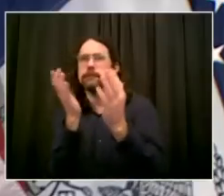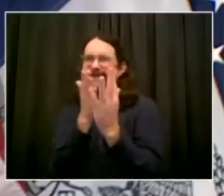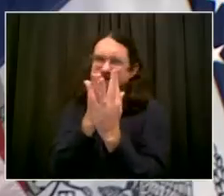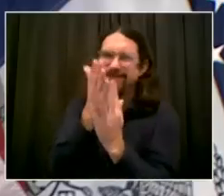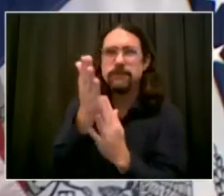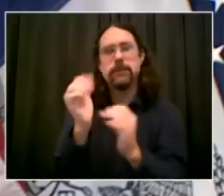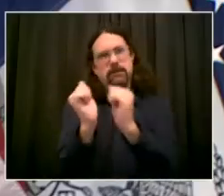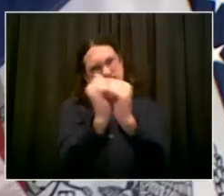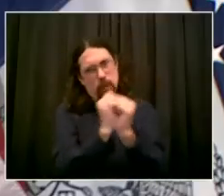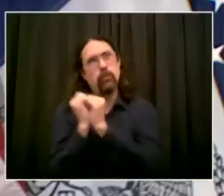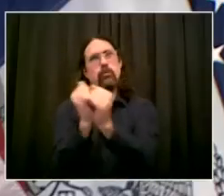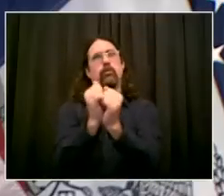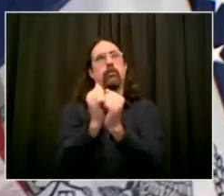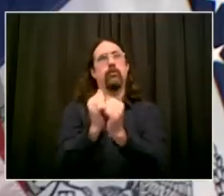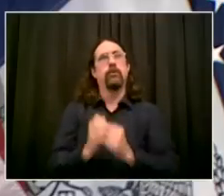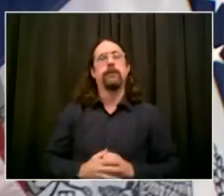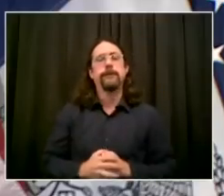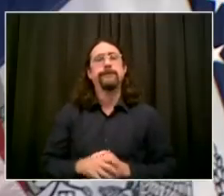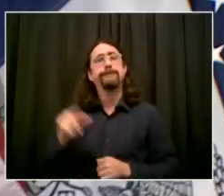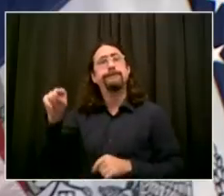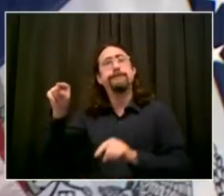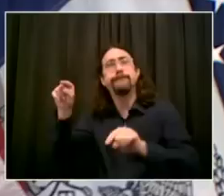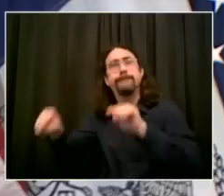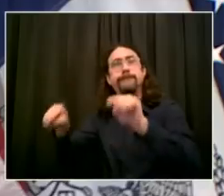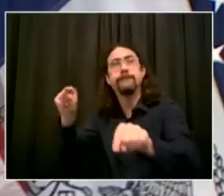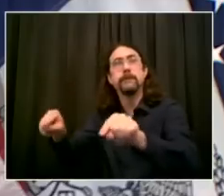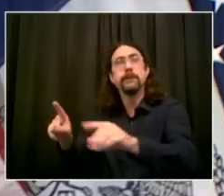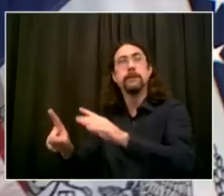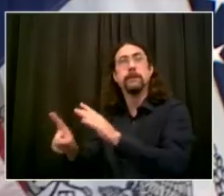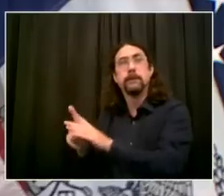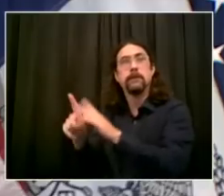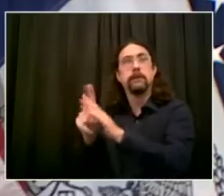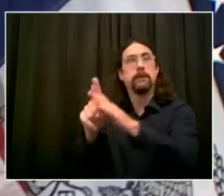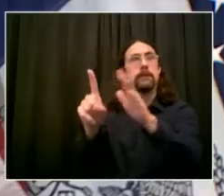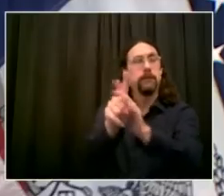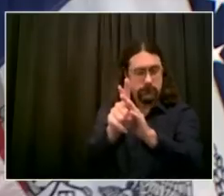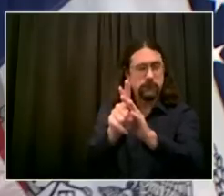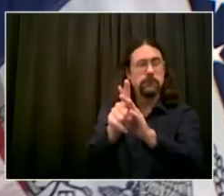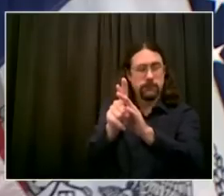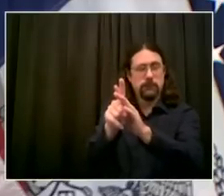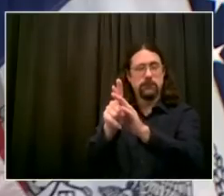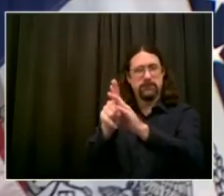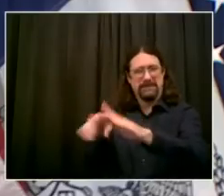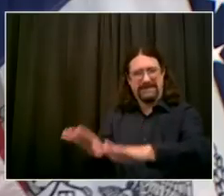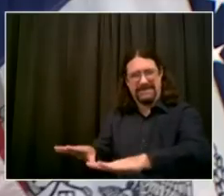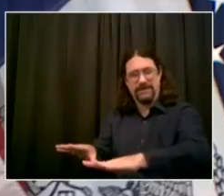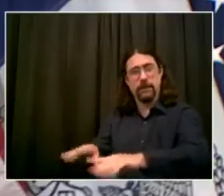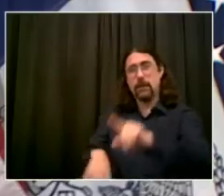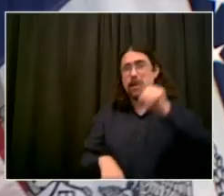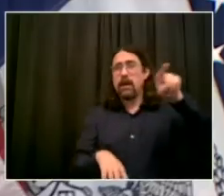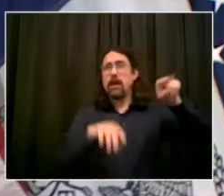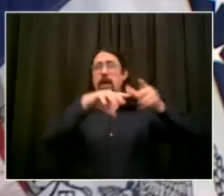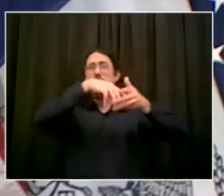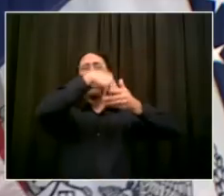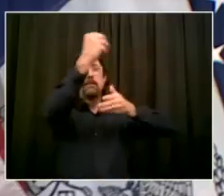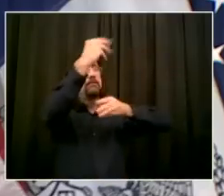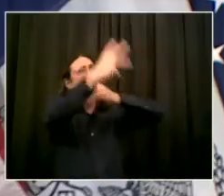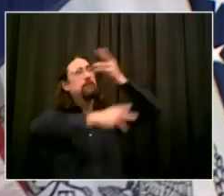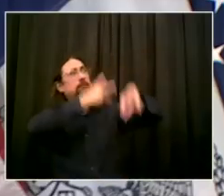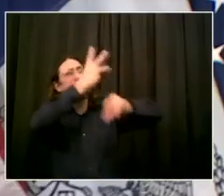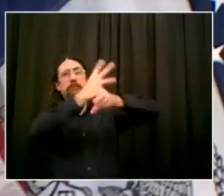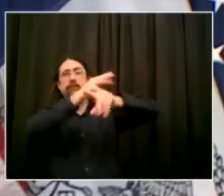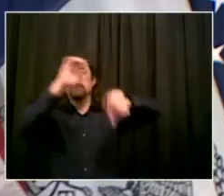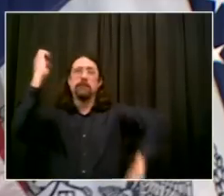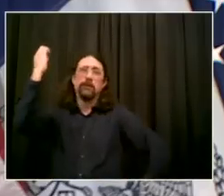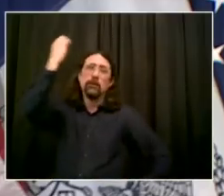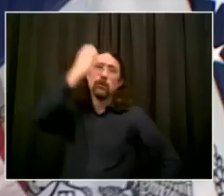full-blown second wave of the coronavirus. What we're seeing right now in much of Europe, deeply troubling, full-blown second wave. It